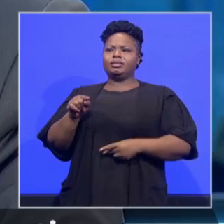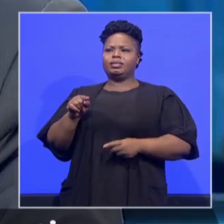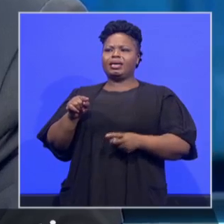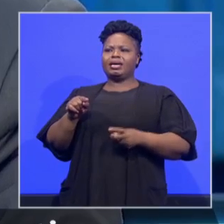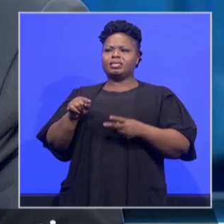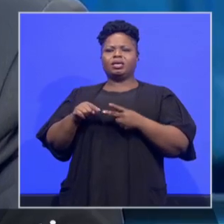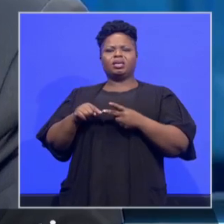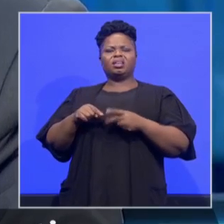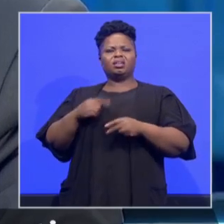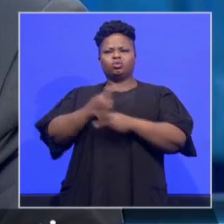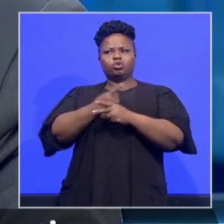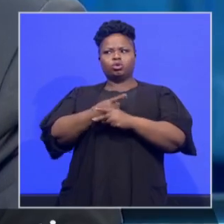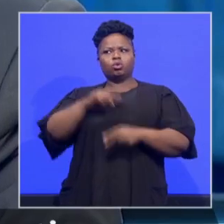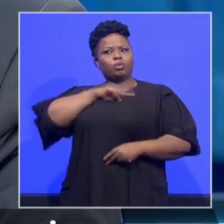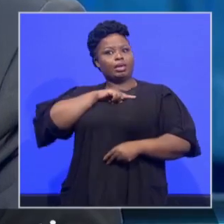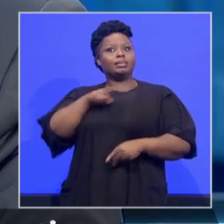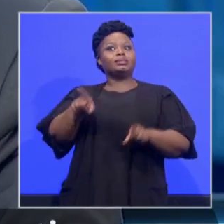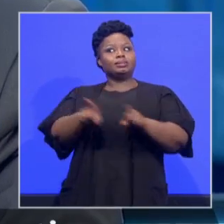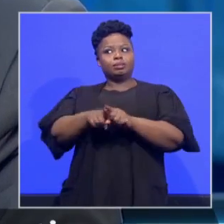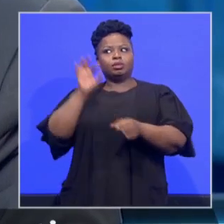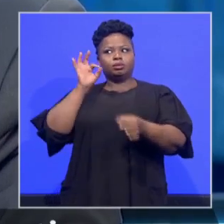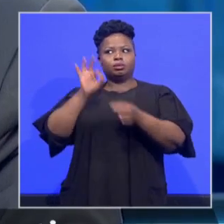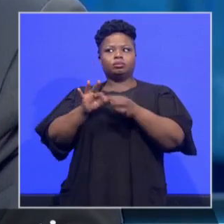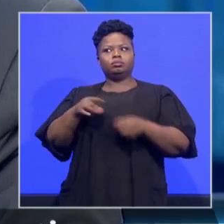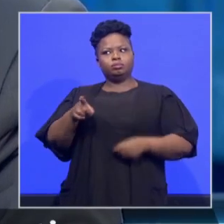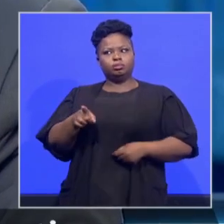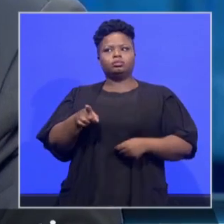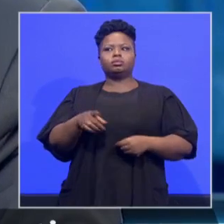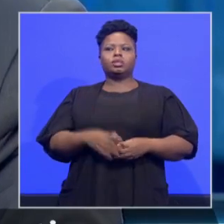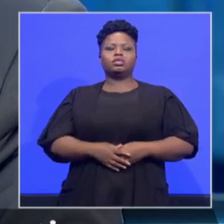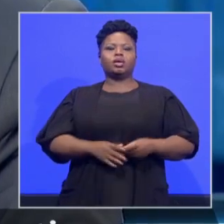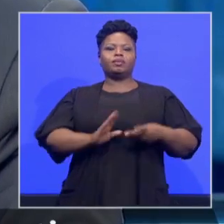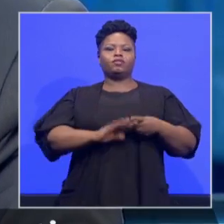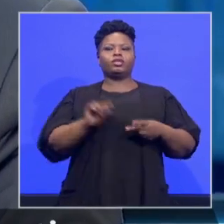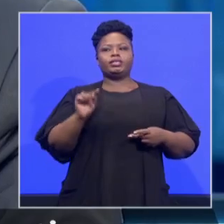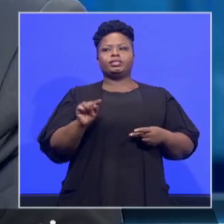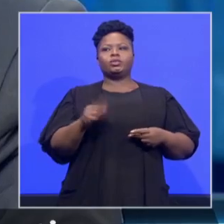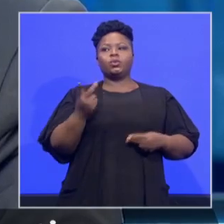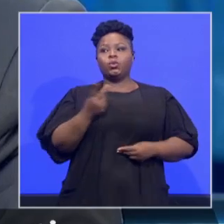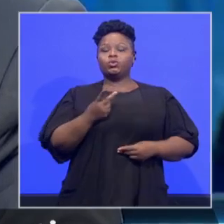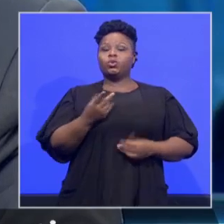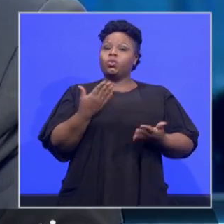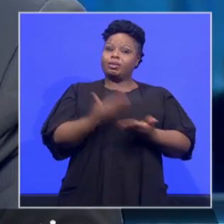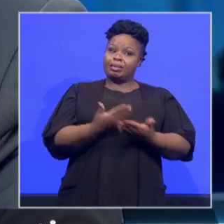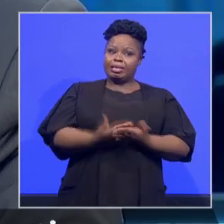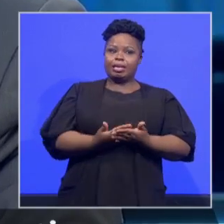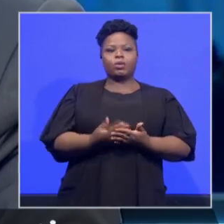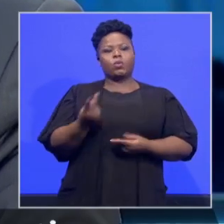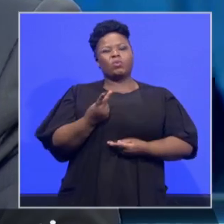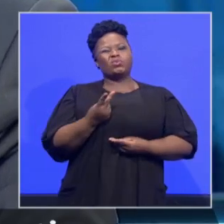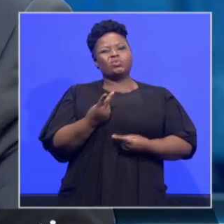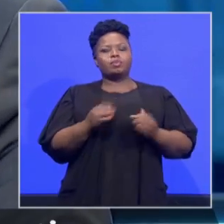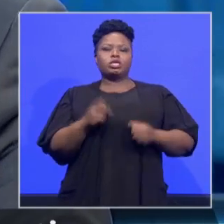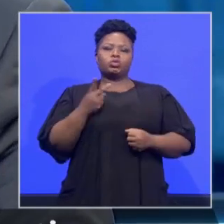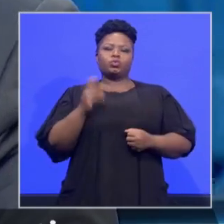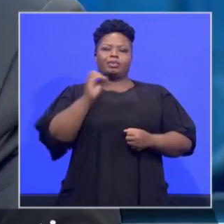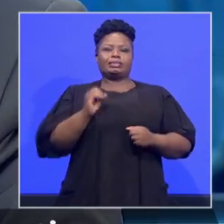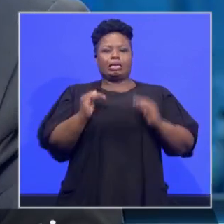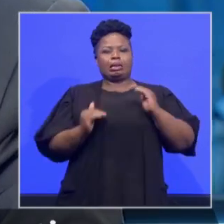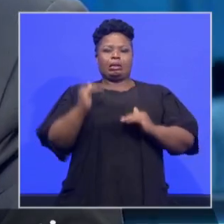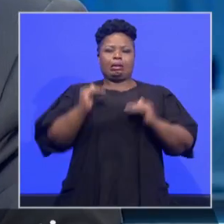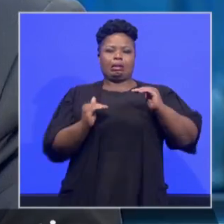when EFF was first contesting, we had a margin of error that was close to 2%.